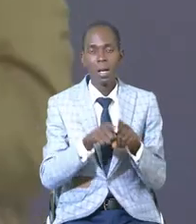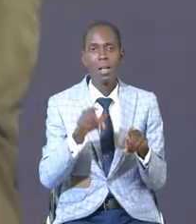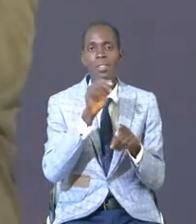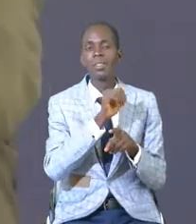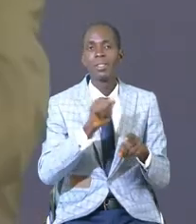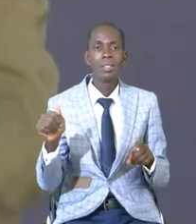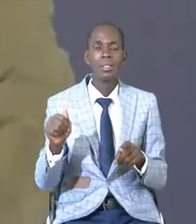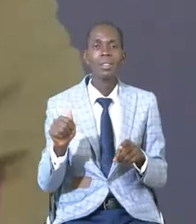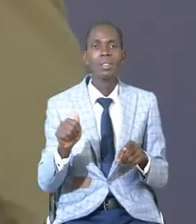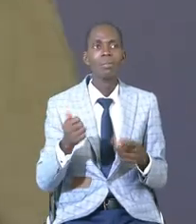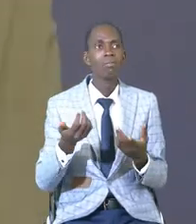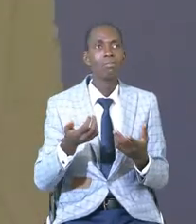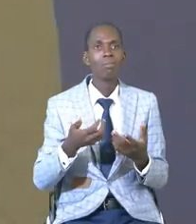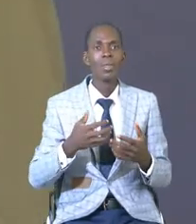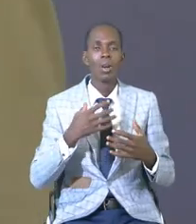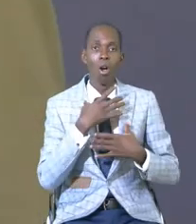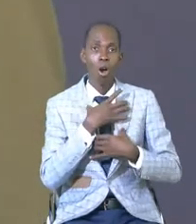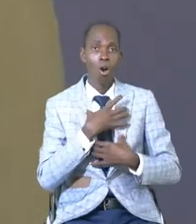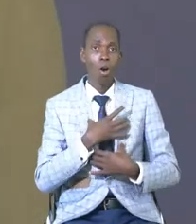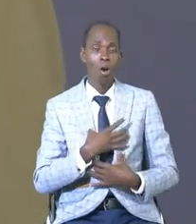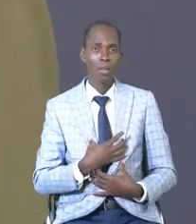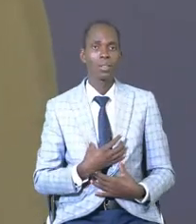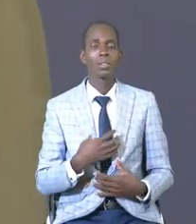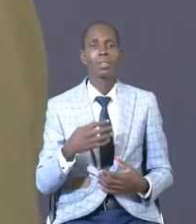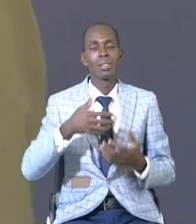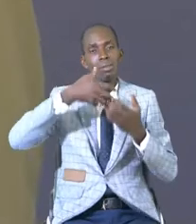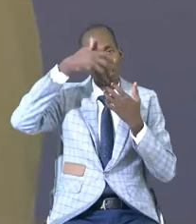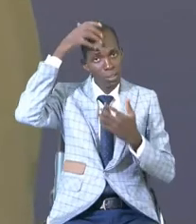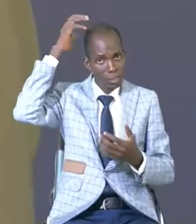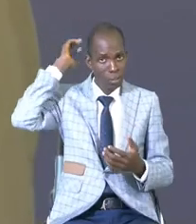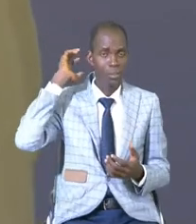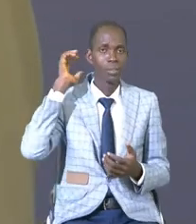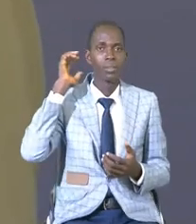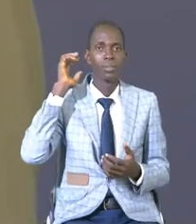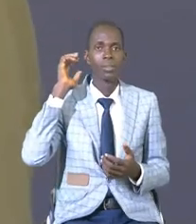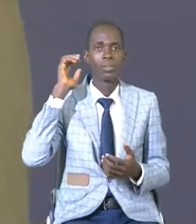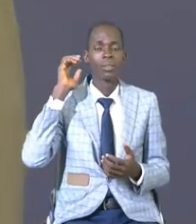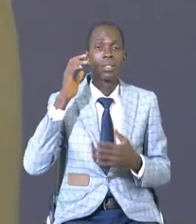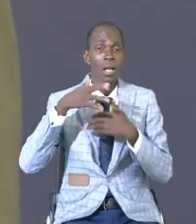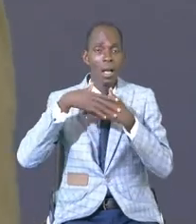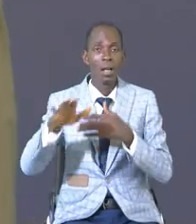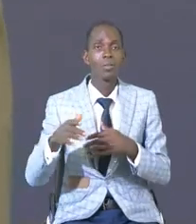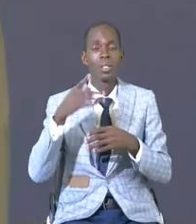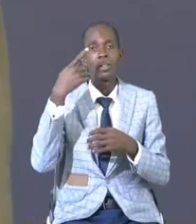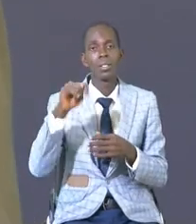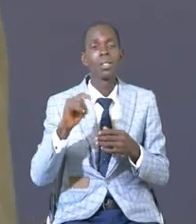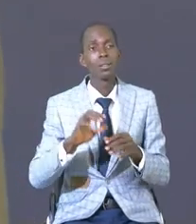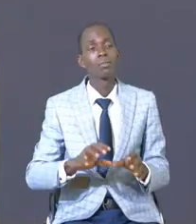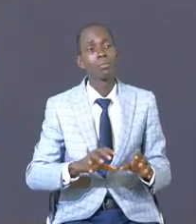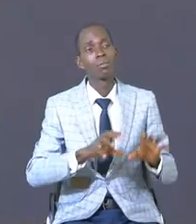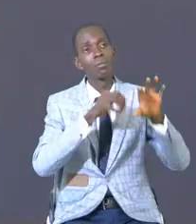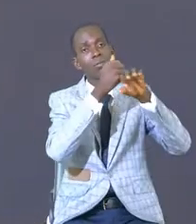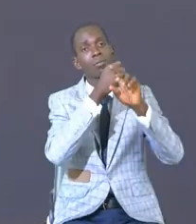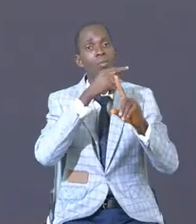lion, as a running lion, is counterfeit. After Calvary, that Satan to you